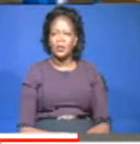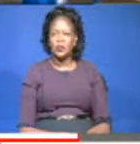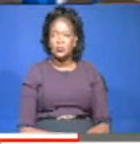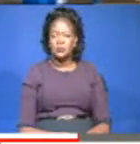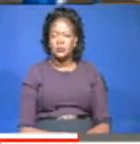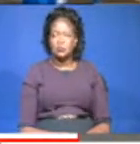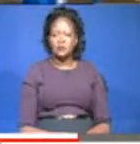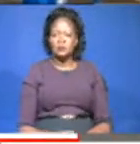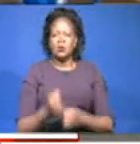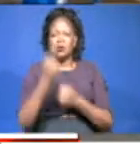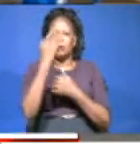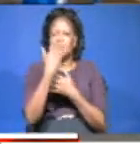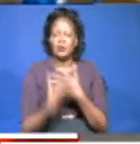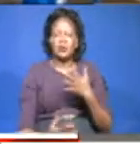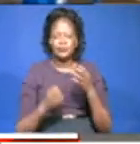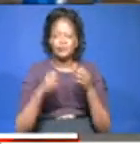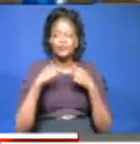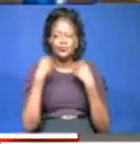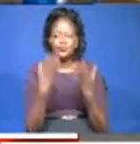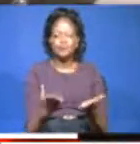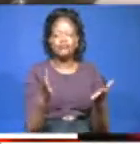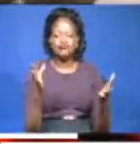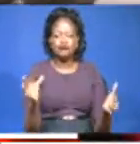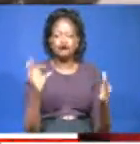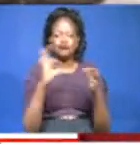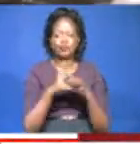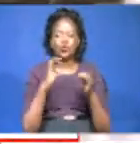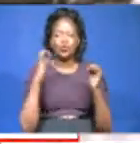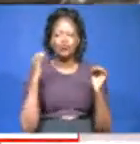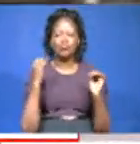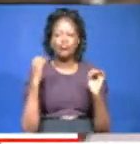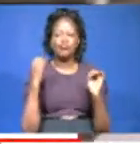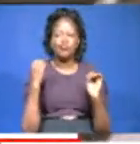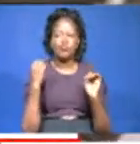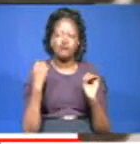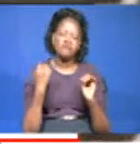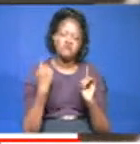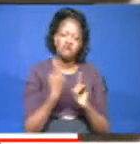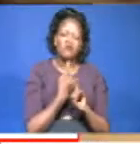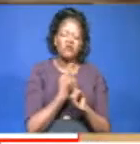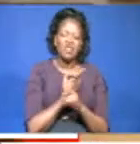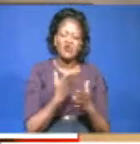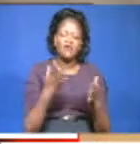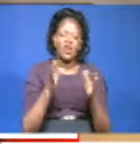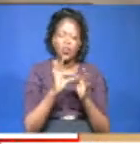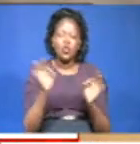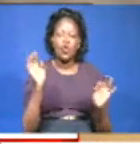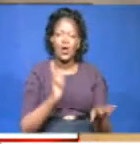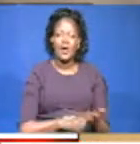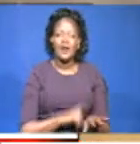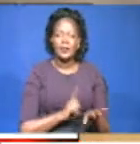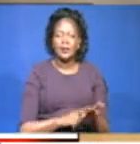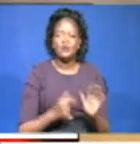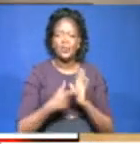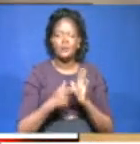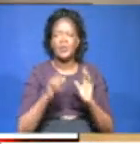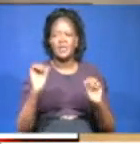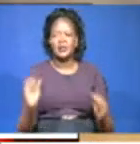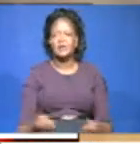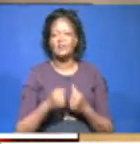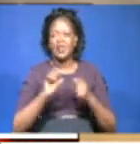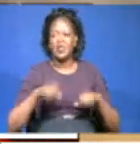Blood donation has been associated with different slogans over the years. Quotes like save a life, donate